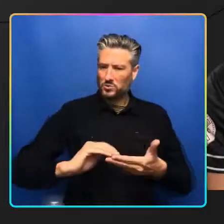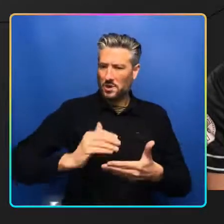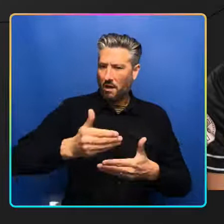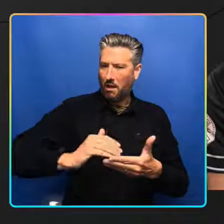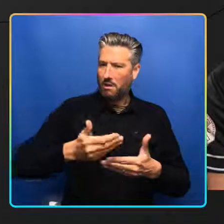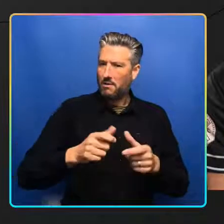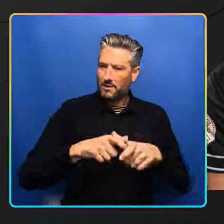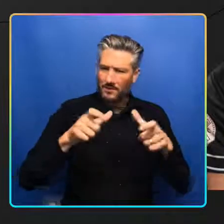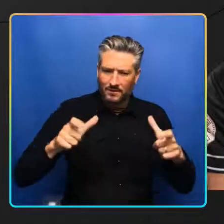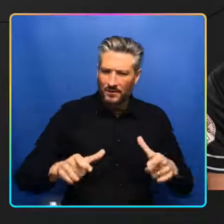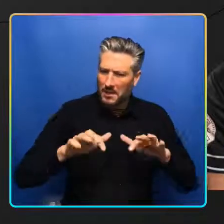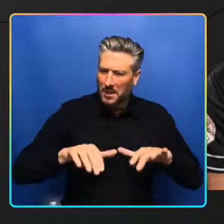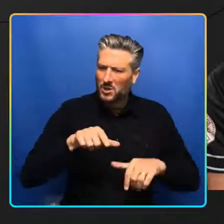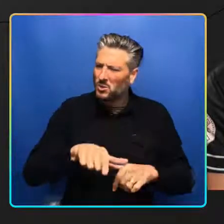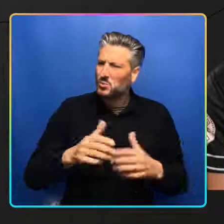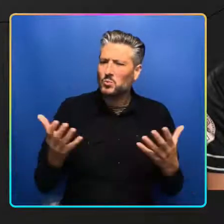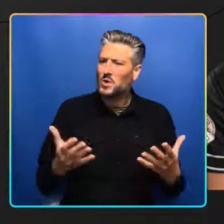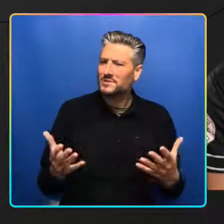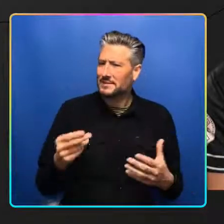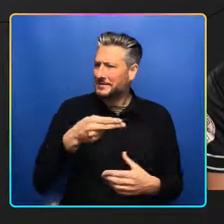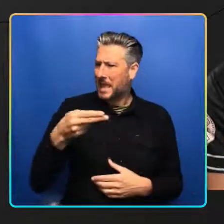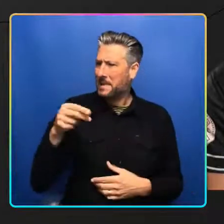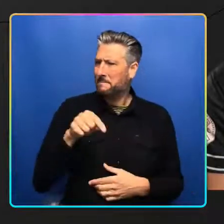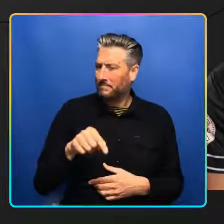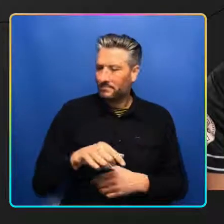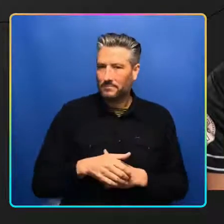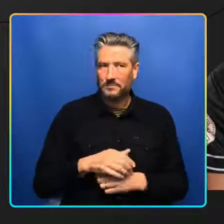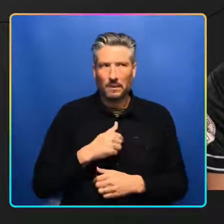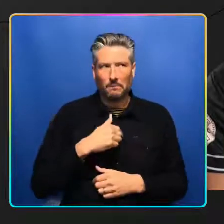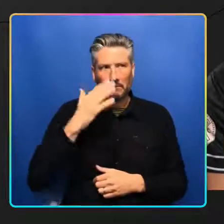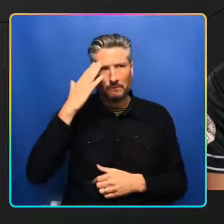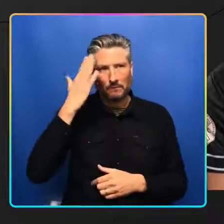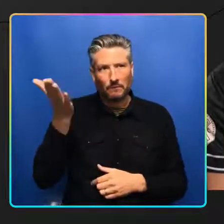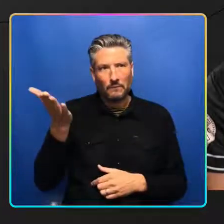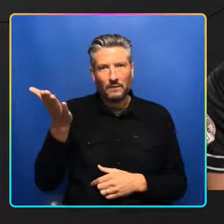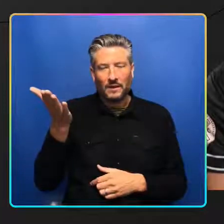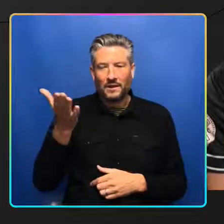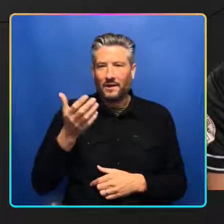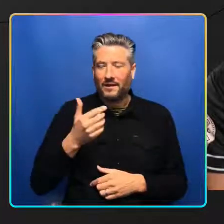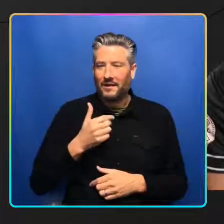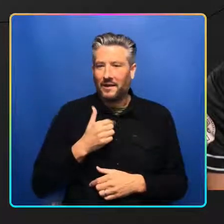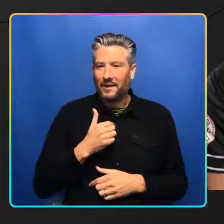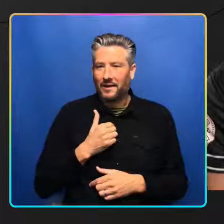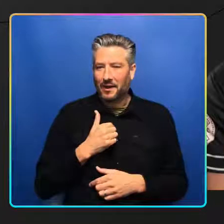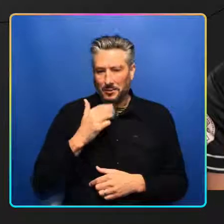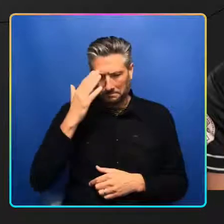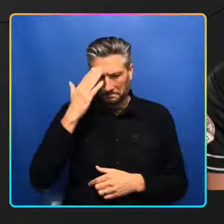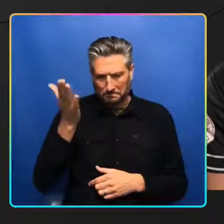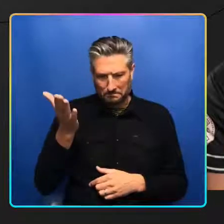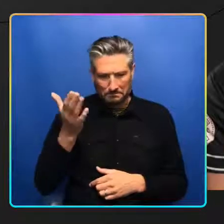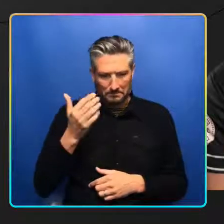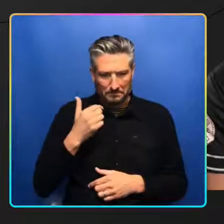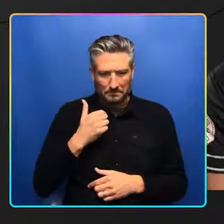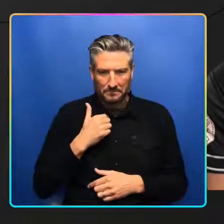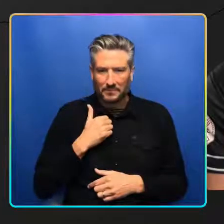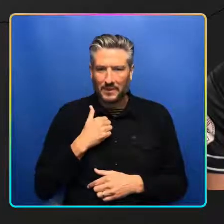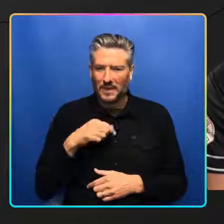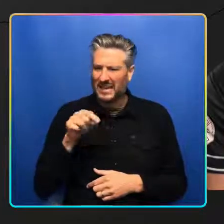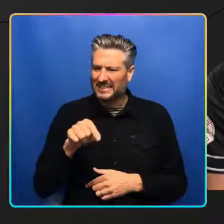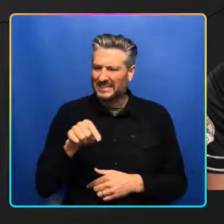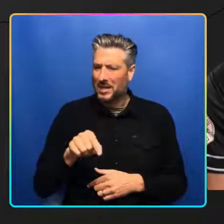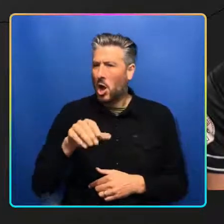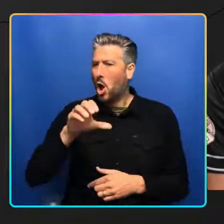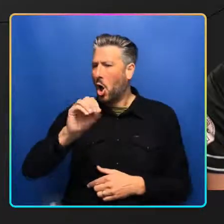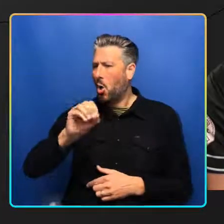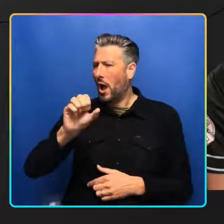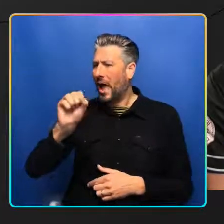Well, I don't know. I think that the only thing that I remember, I think that is the operating system. Well,